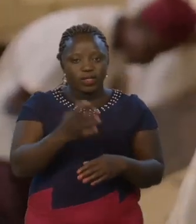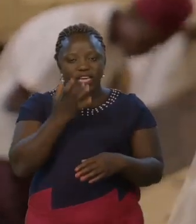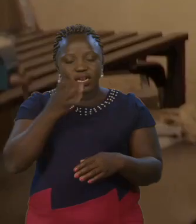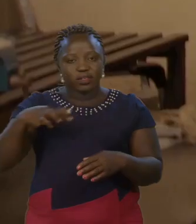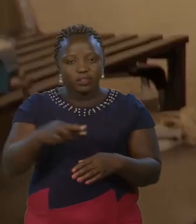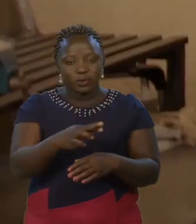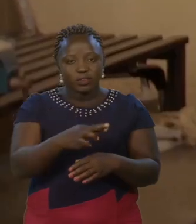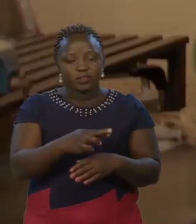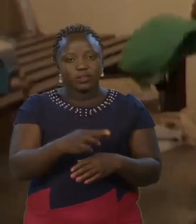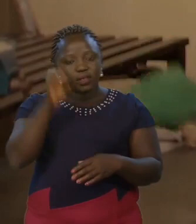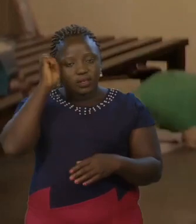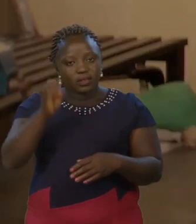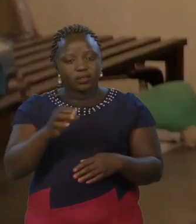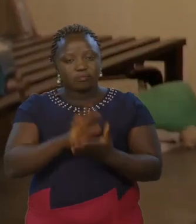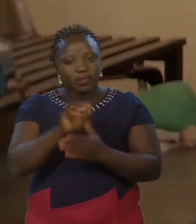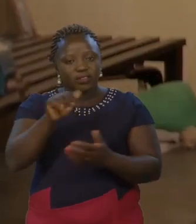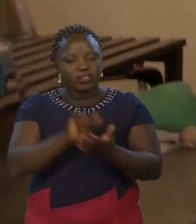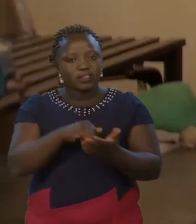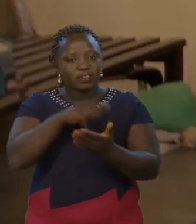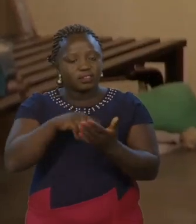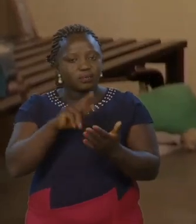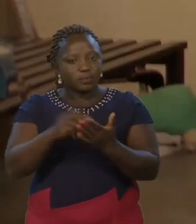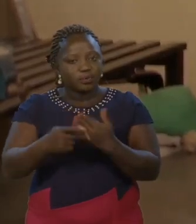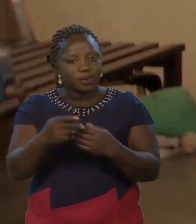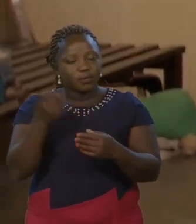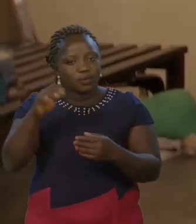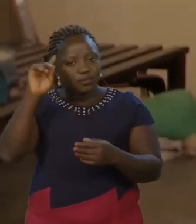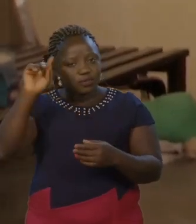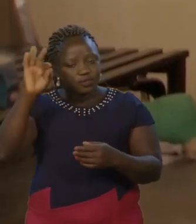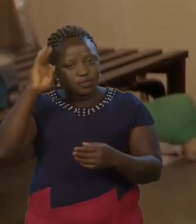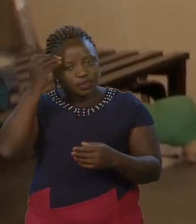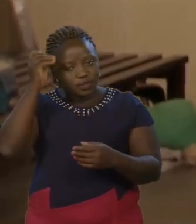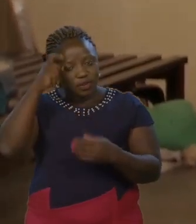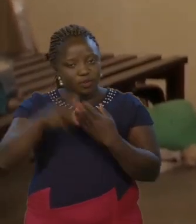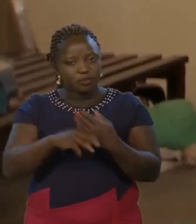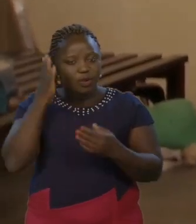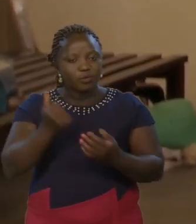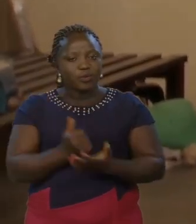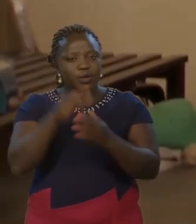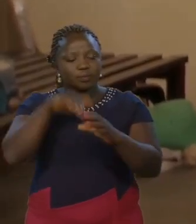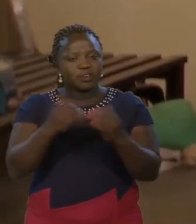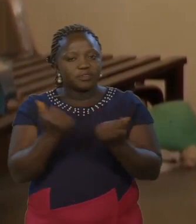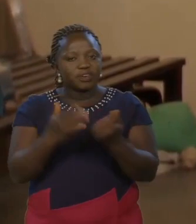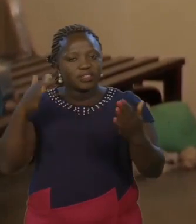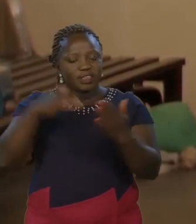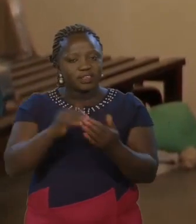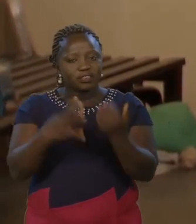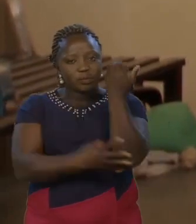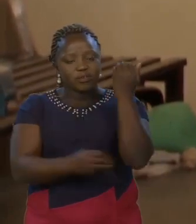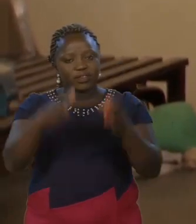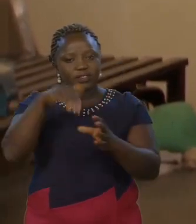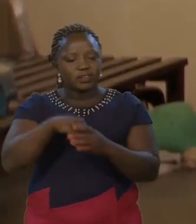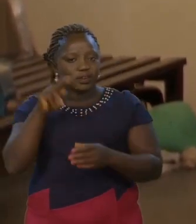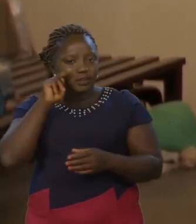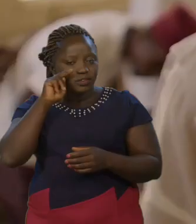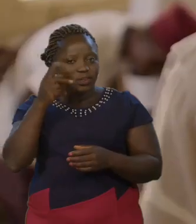assembly. Engineer Jia believes this initiative of the federal government would help in the fight against poverty in